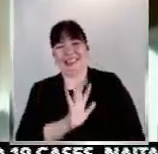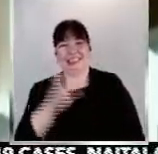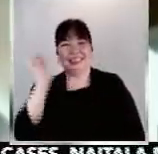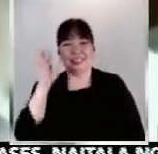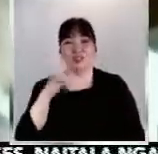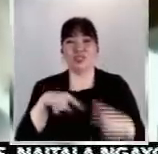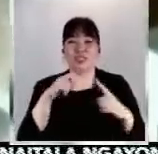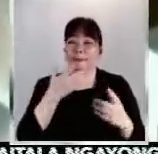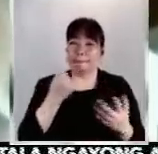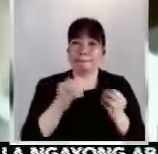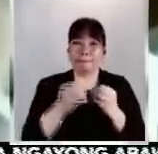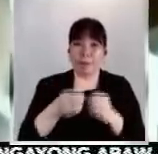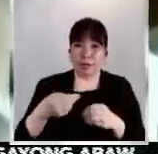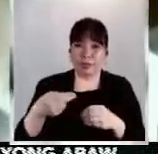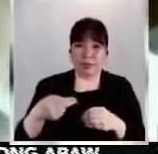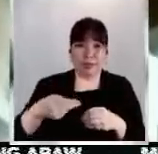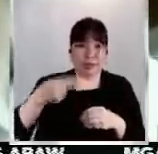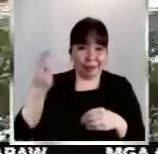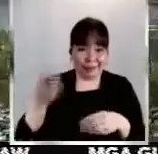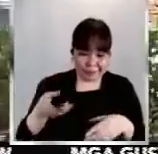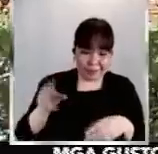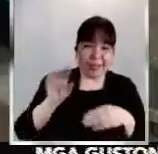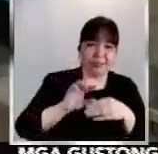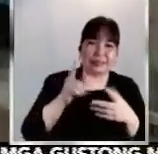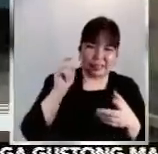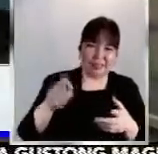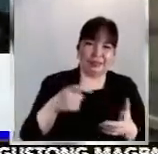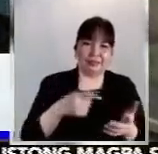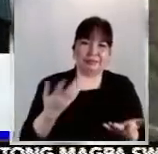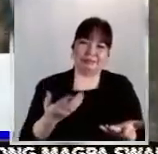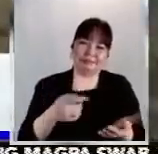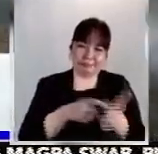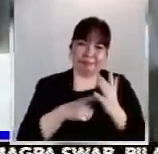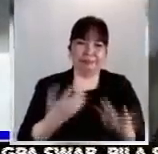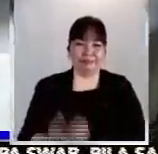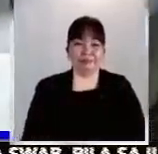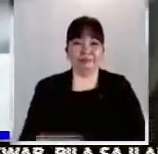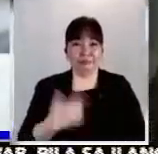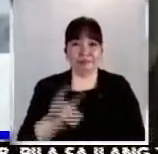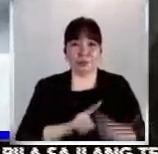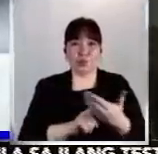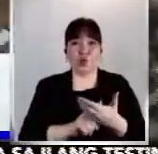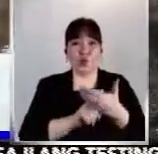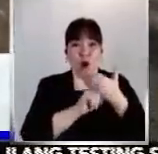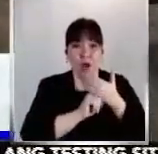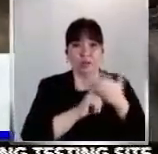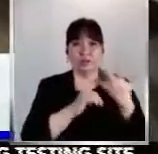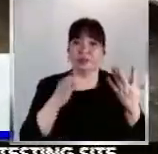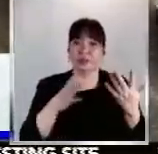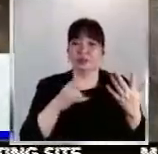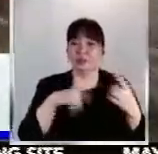higher amount is in order. Ang quarantine at isolation sa mga magkakasakit ng fully vaccinated medical